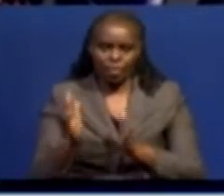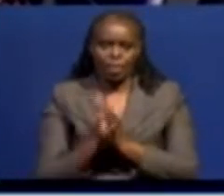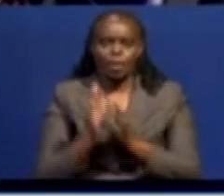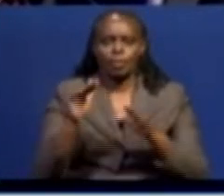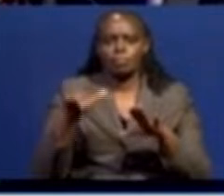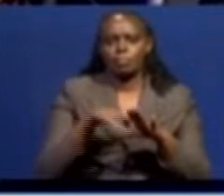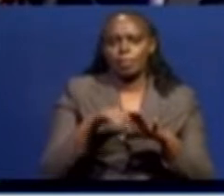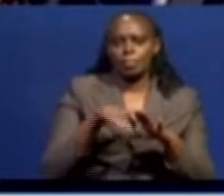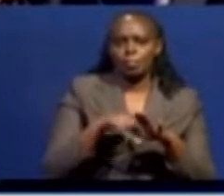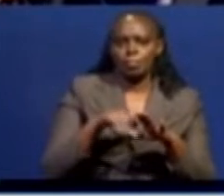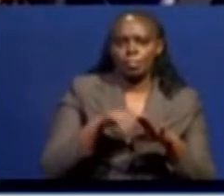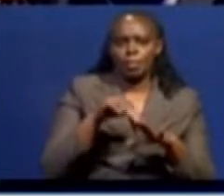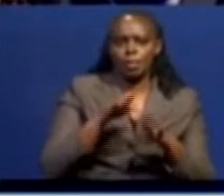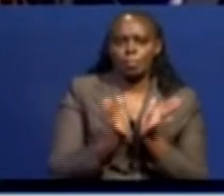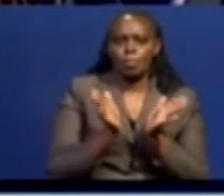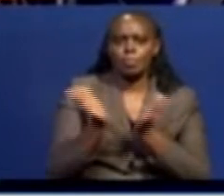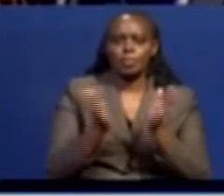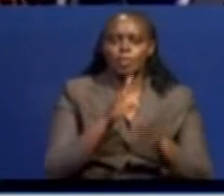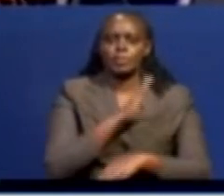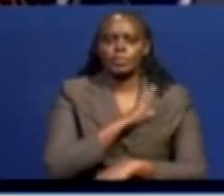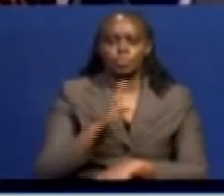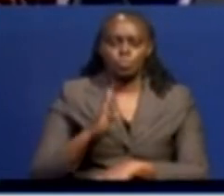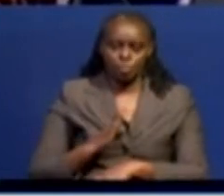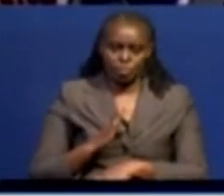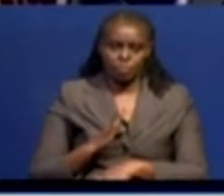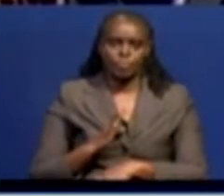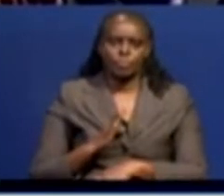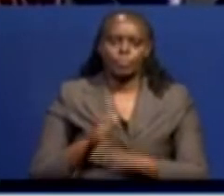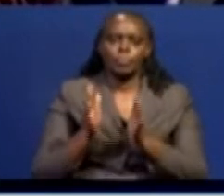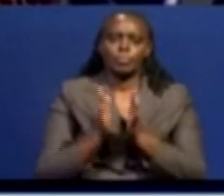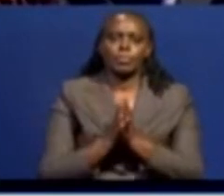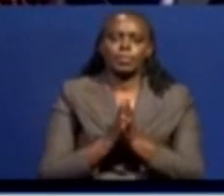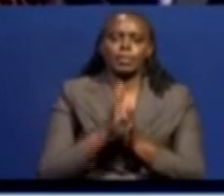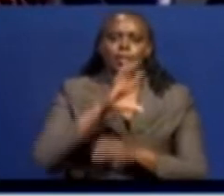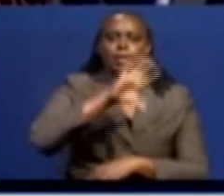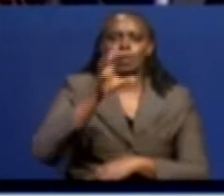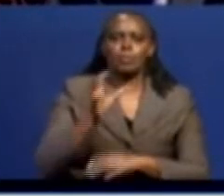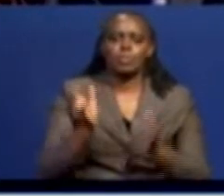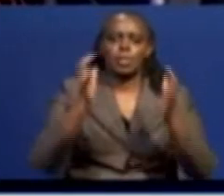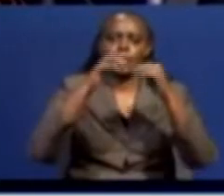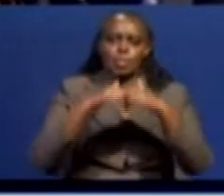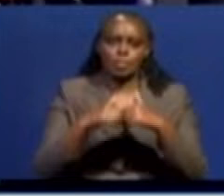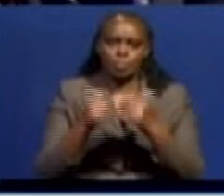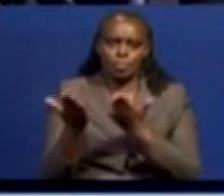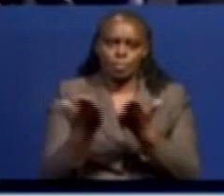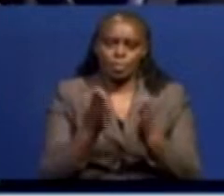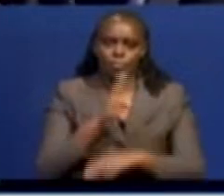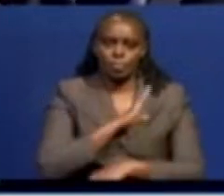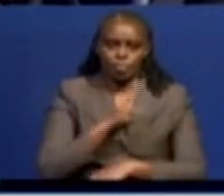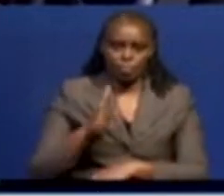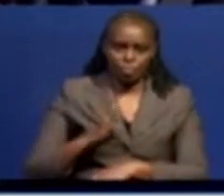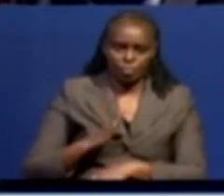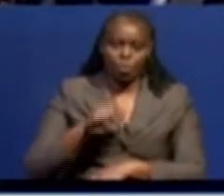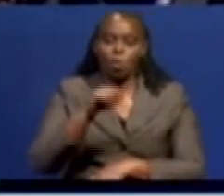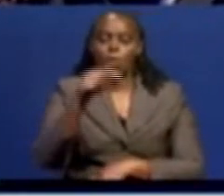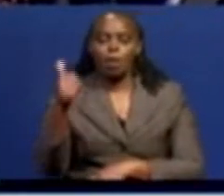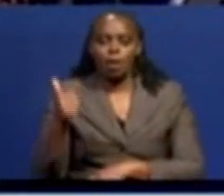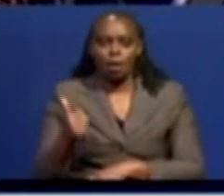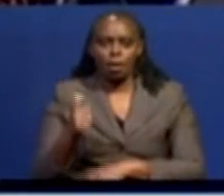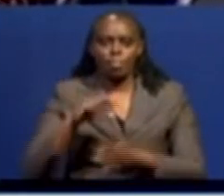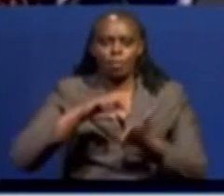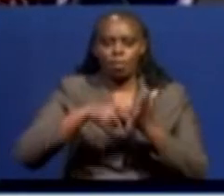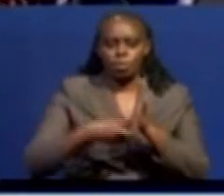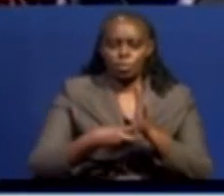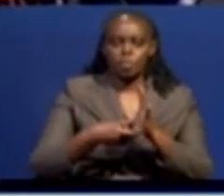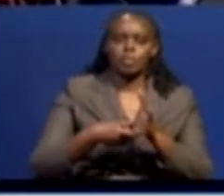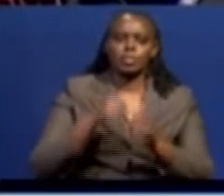governor, and members of the county public service board and the county assembly service board or